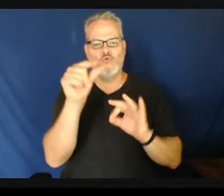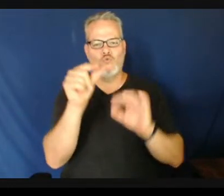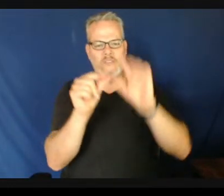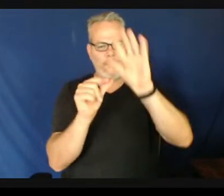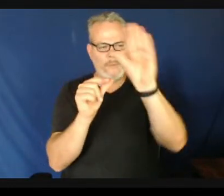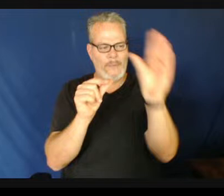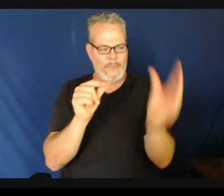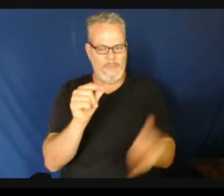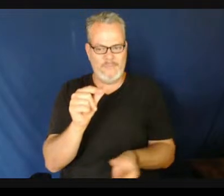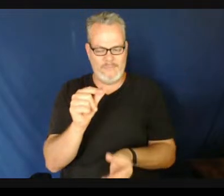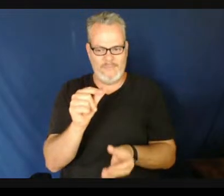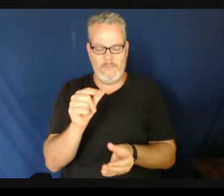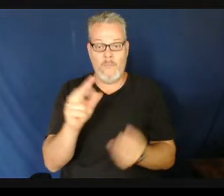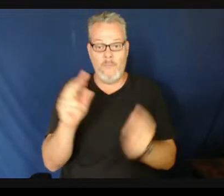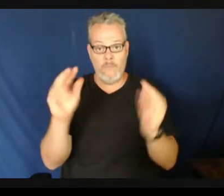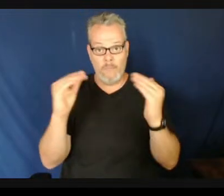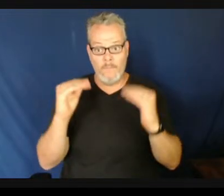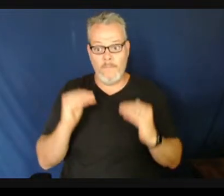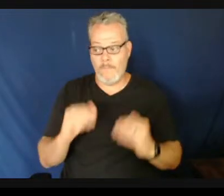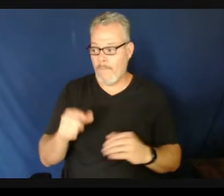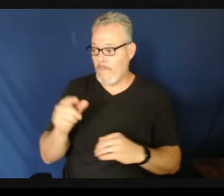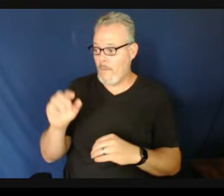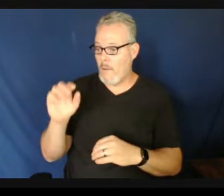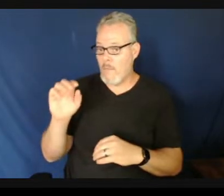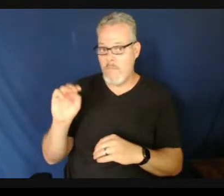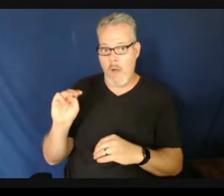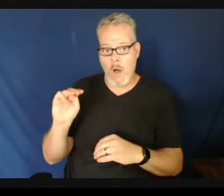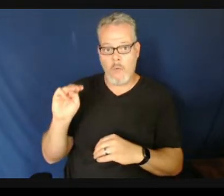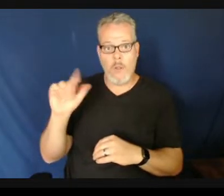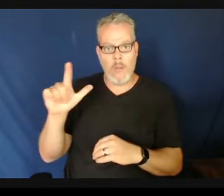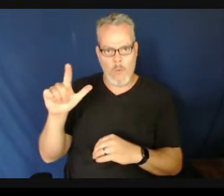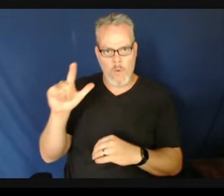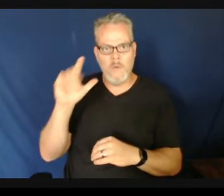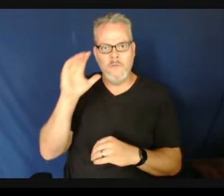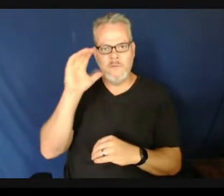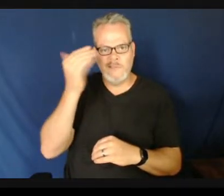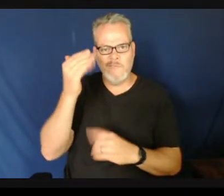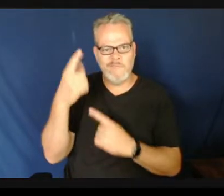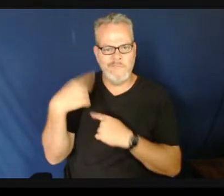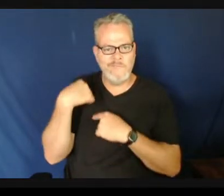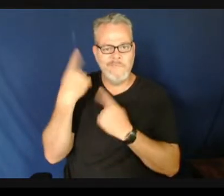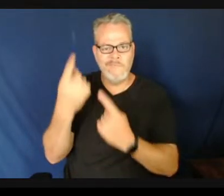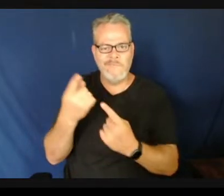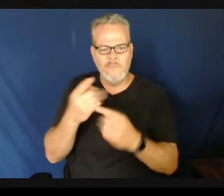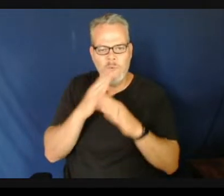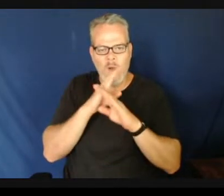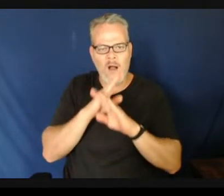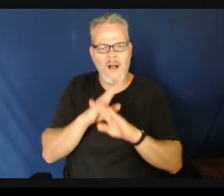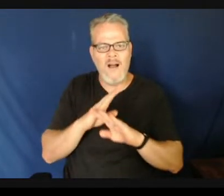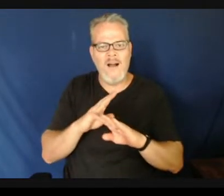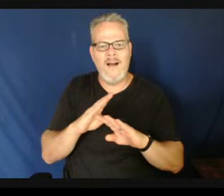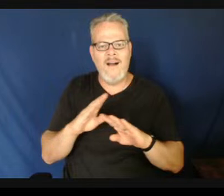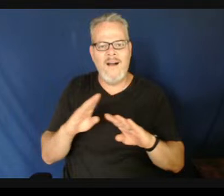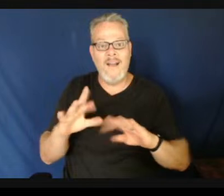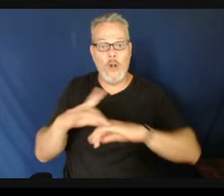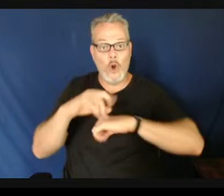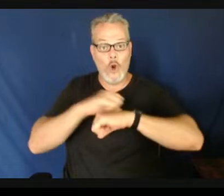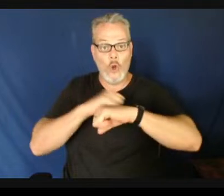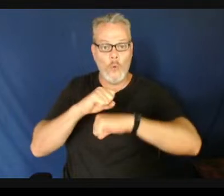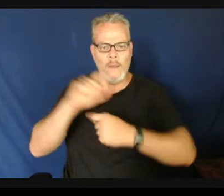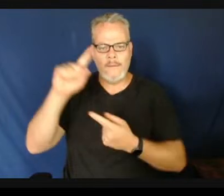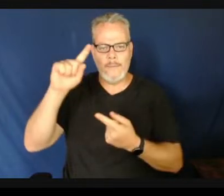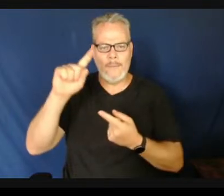Turning very quickly to Mauna Loa, it remains very quiet, very few earthquakes around the summit, and the earthquake counts are